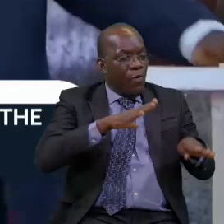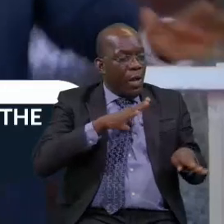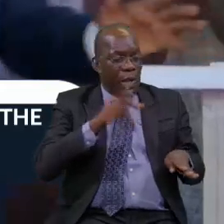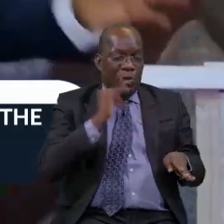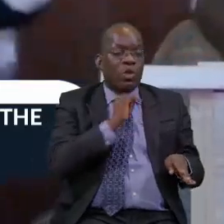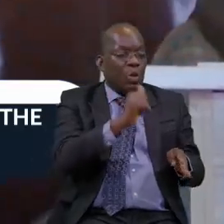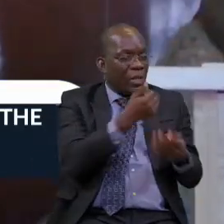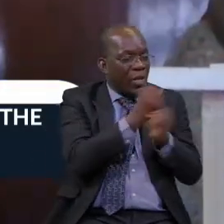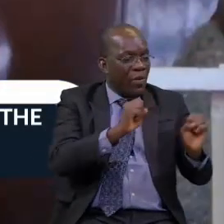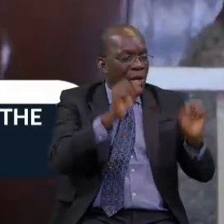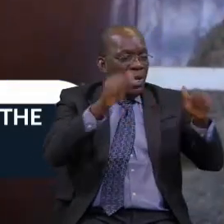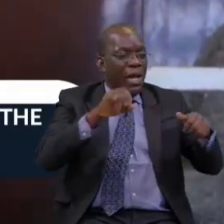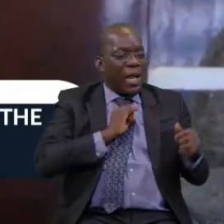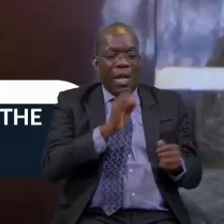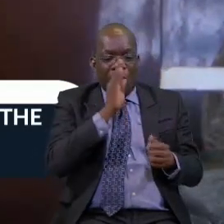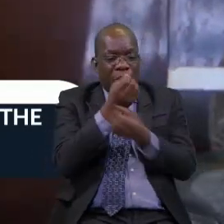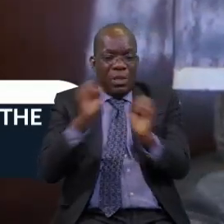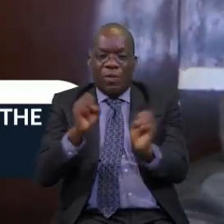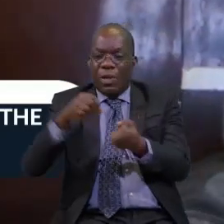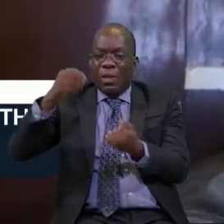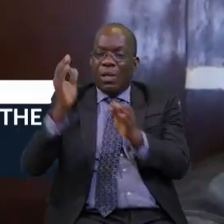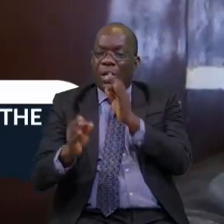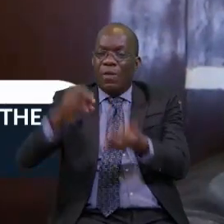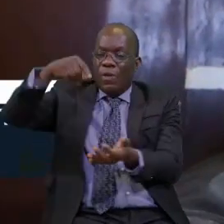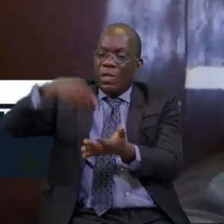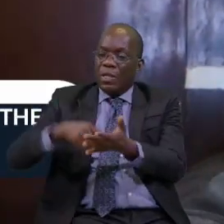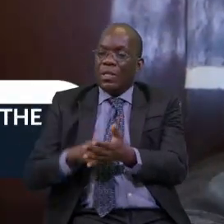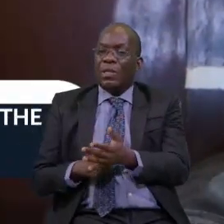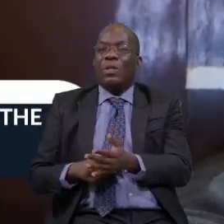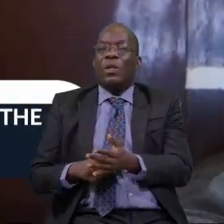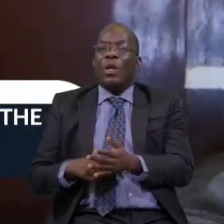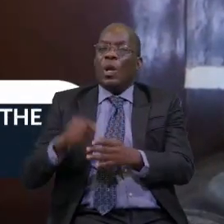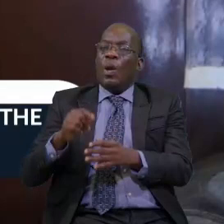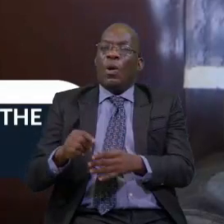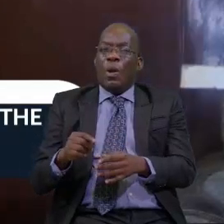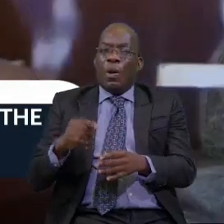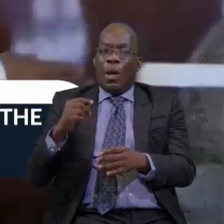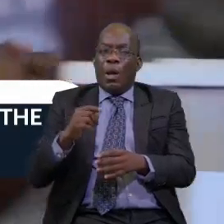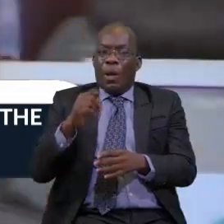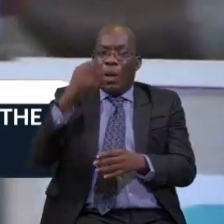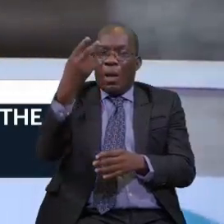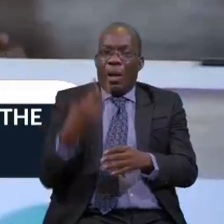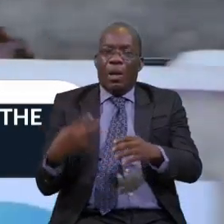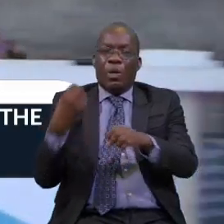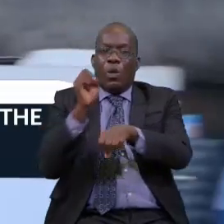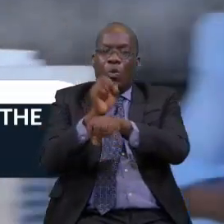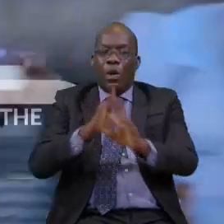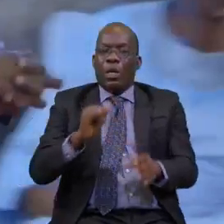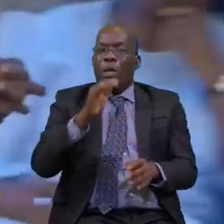saved? If this hard working man, woman does not succeed, can